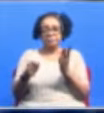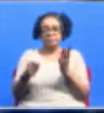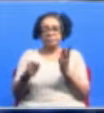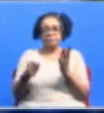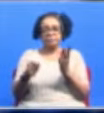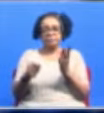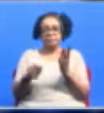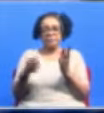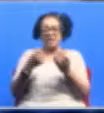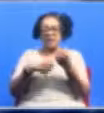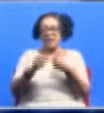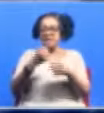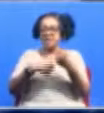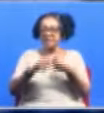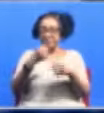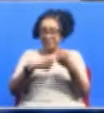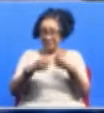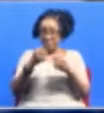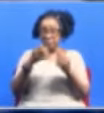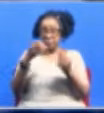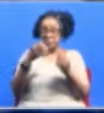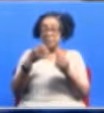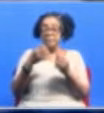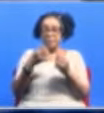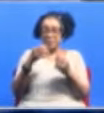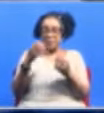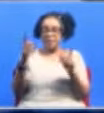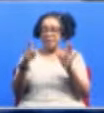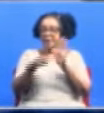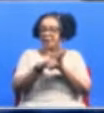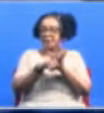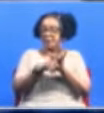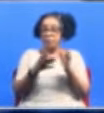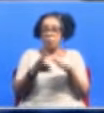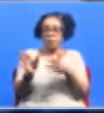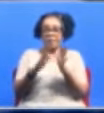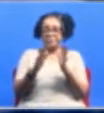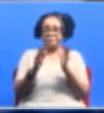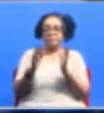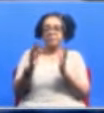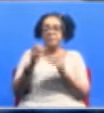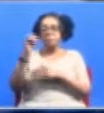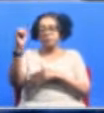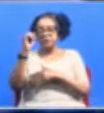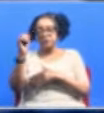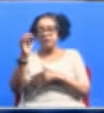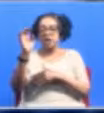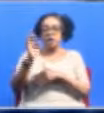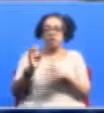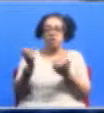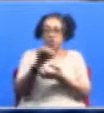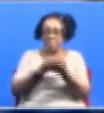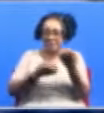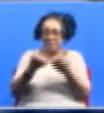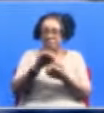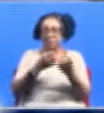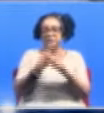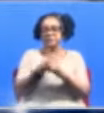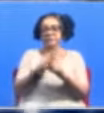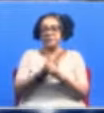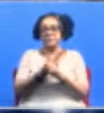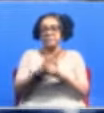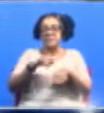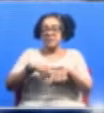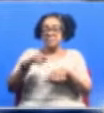in a negative manner in the politics, the economy, and the social progression of society. So the president was